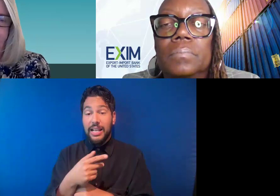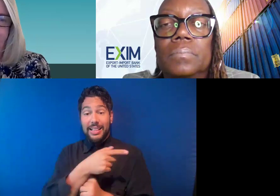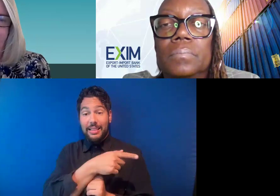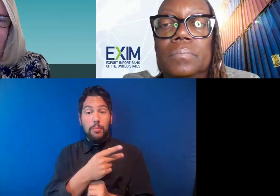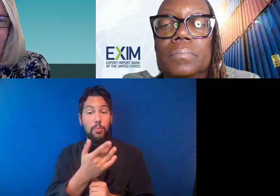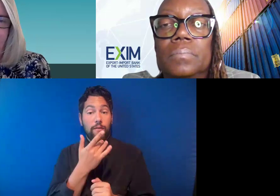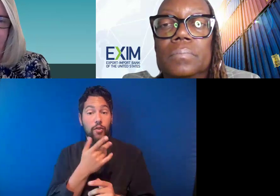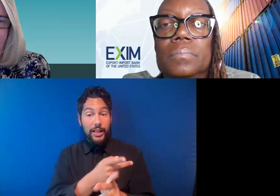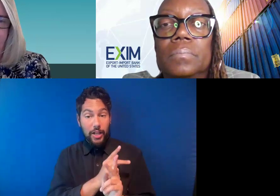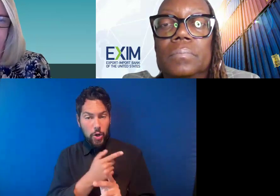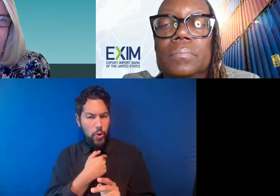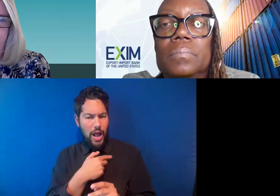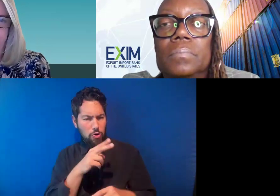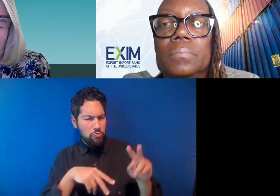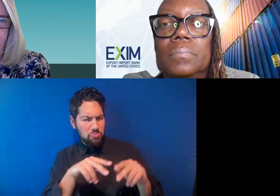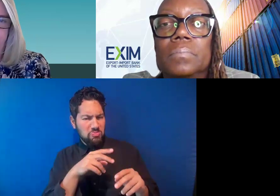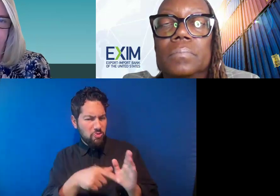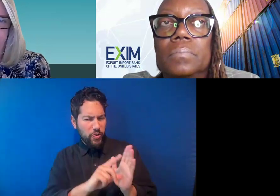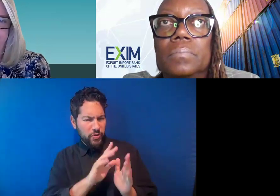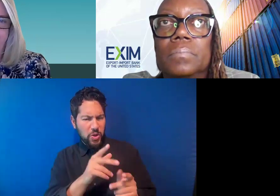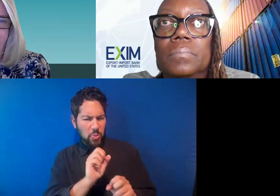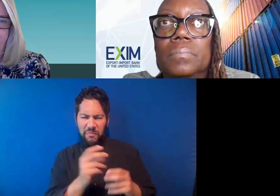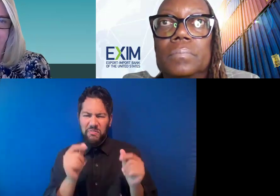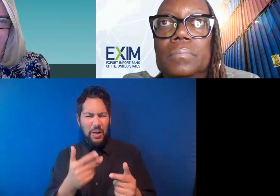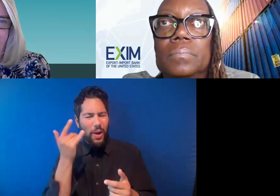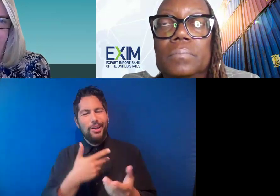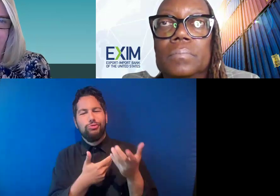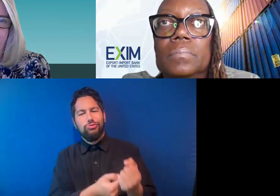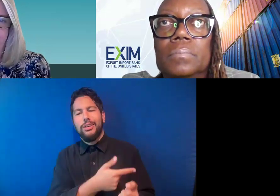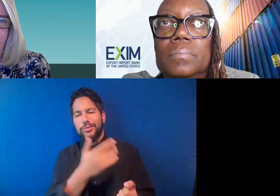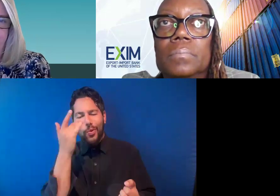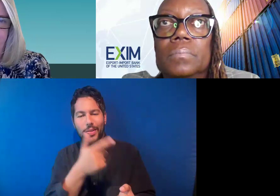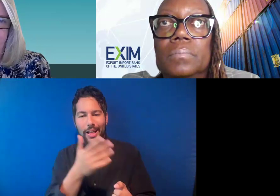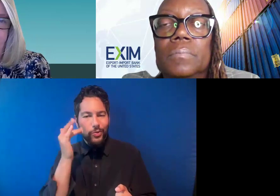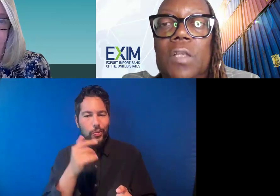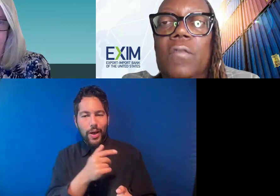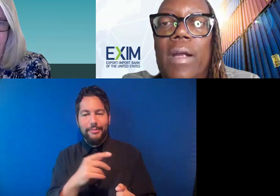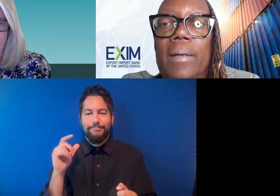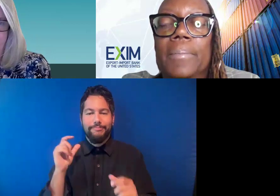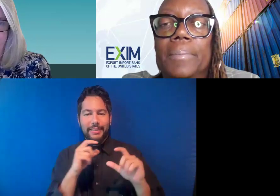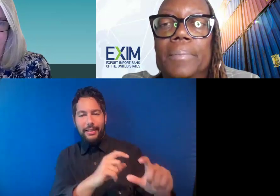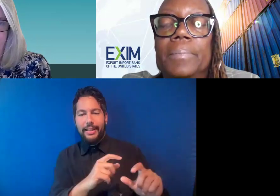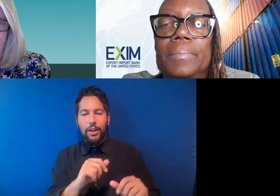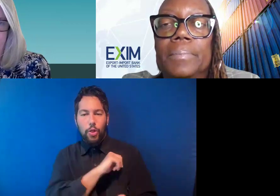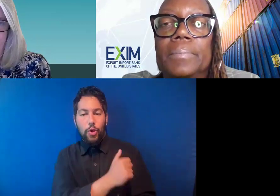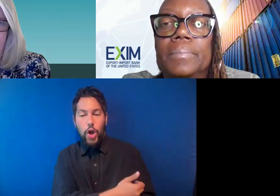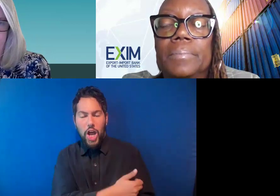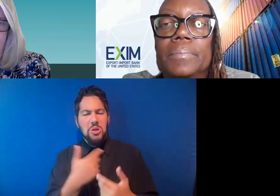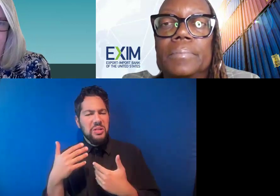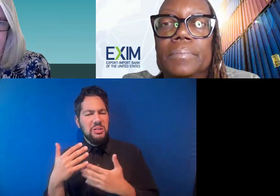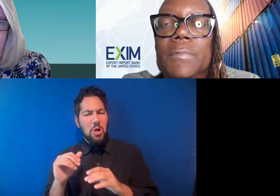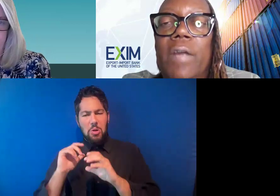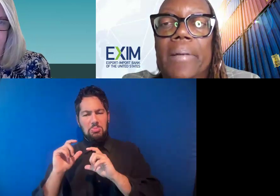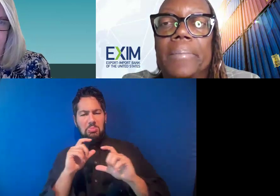our review of their work is pretty fast because we trust them. That's why it's called delegated authority. We delegate the authority to approve the loan to